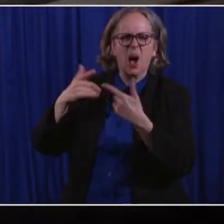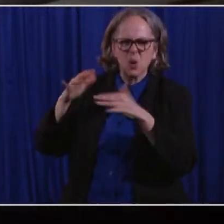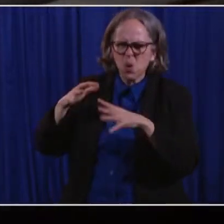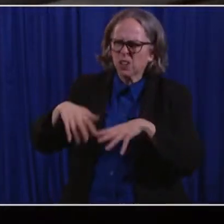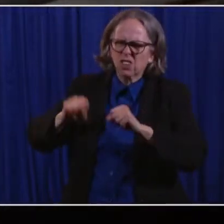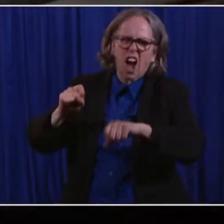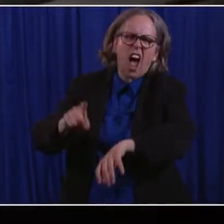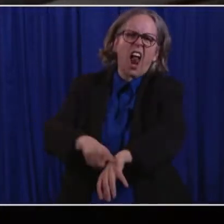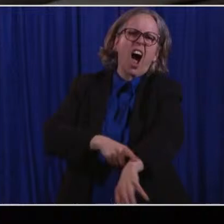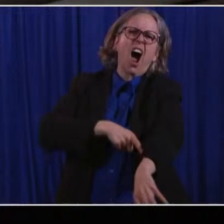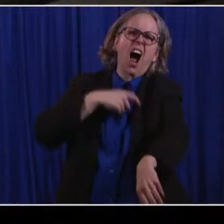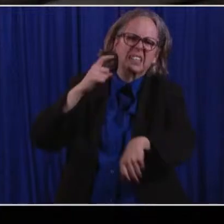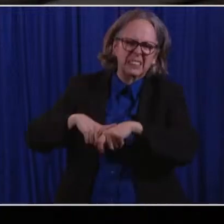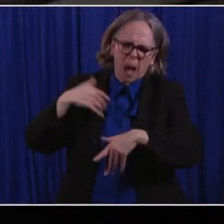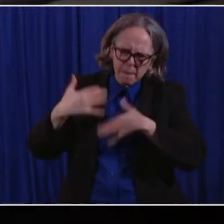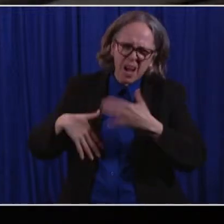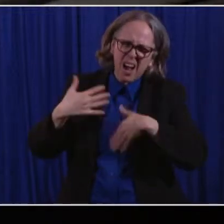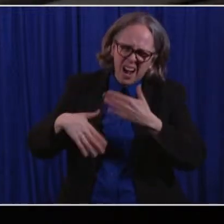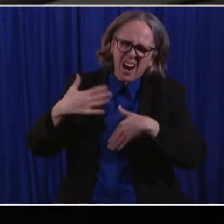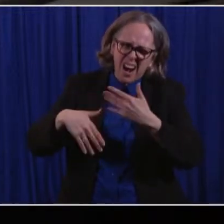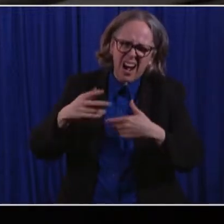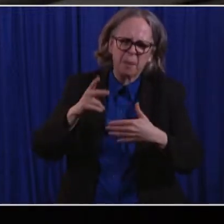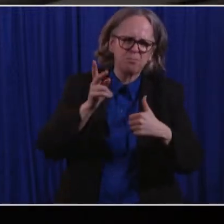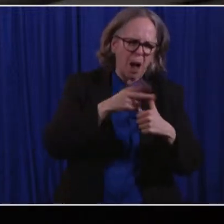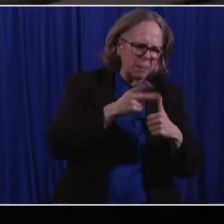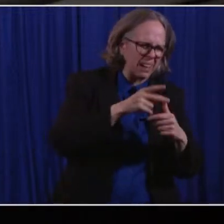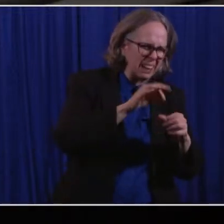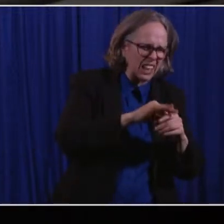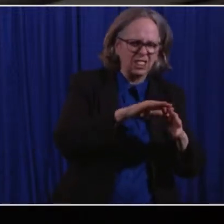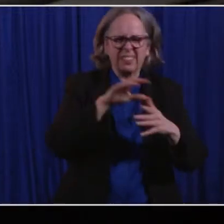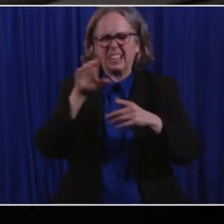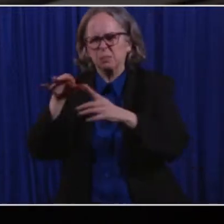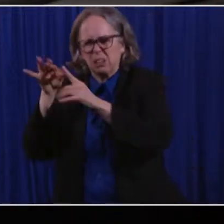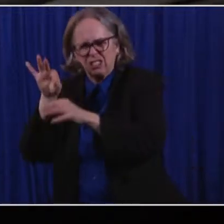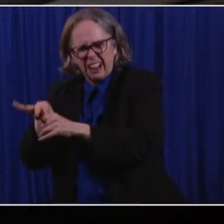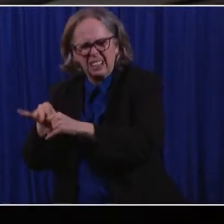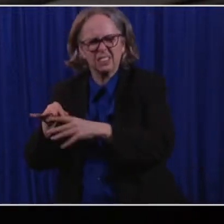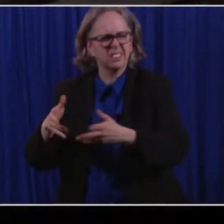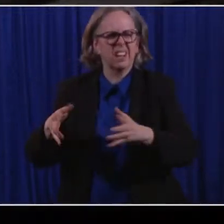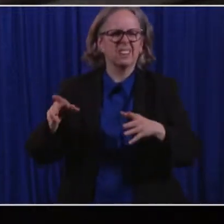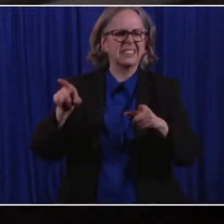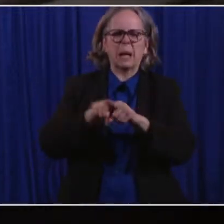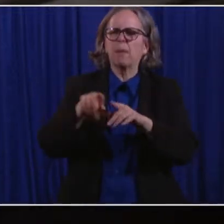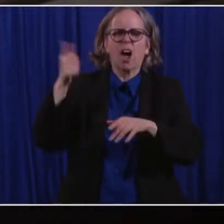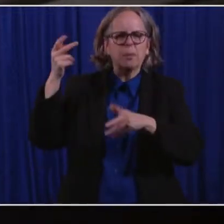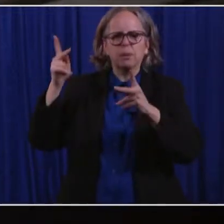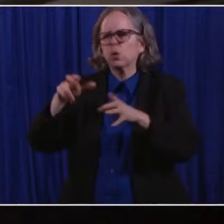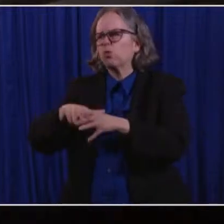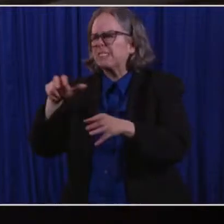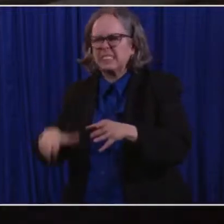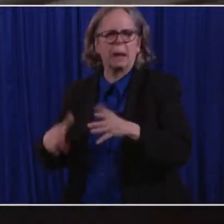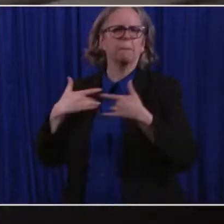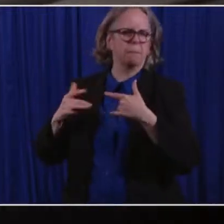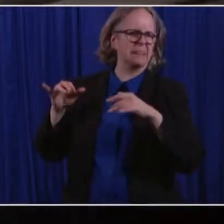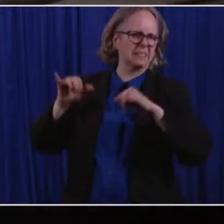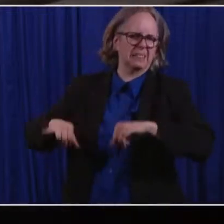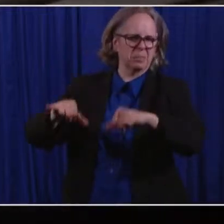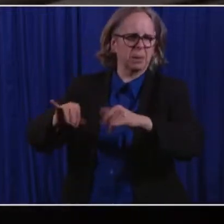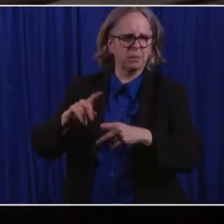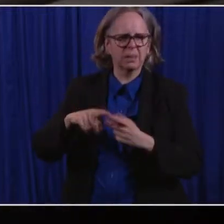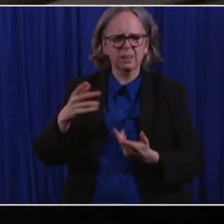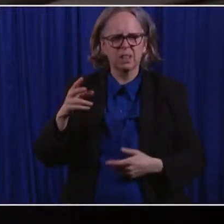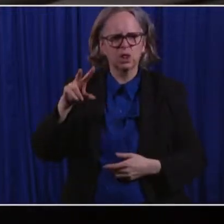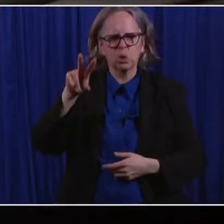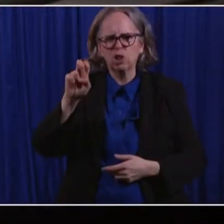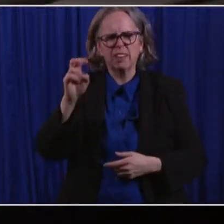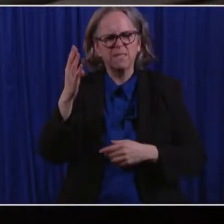to occur. Similarly, when Congressman Teaberry resigned from the U.S. Congress, there were 214 days that elapsed before